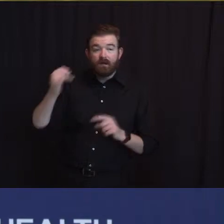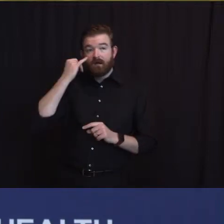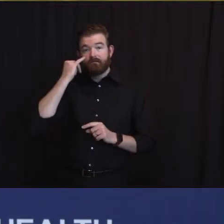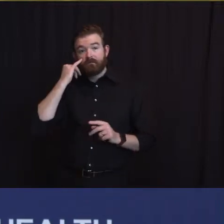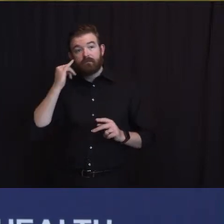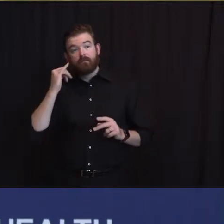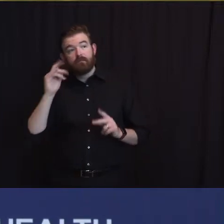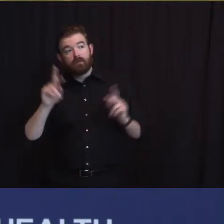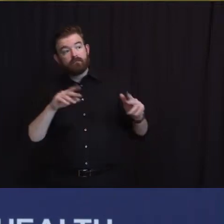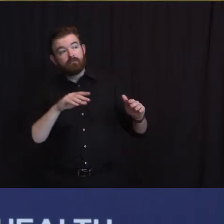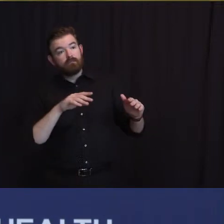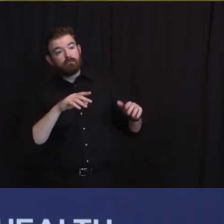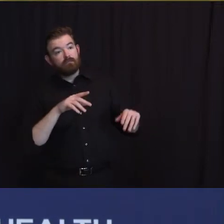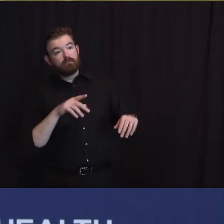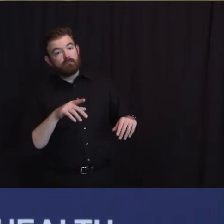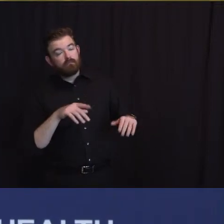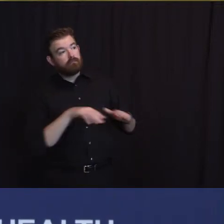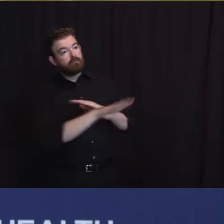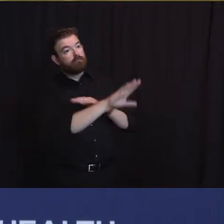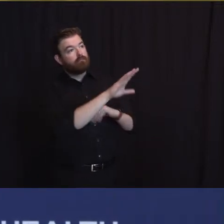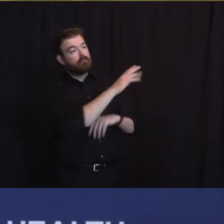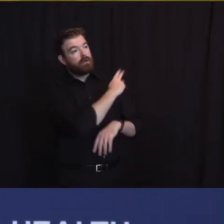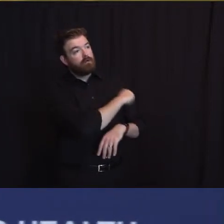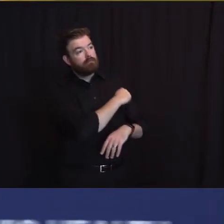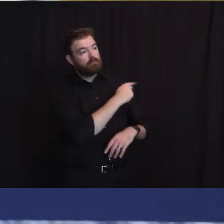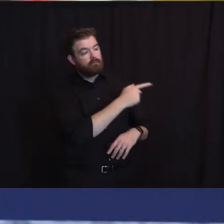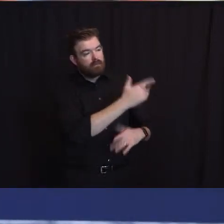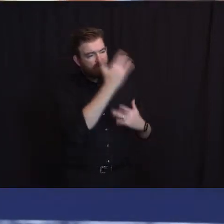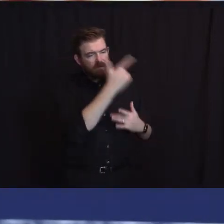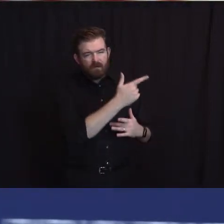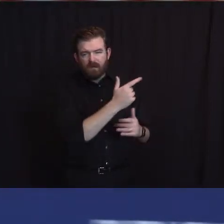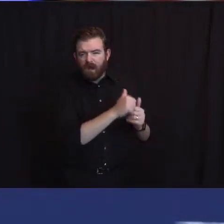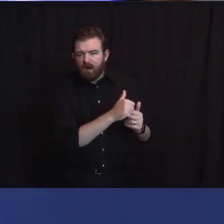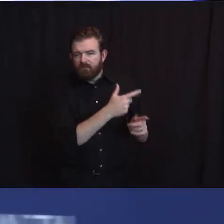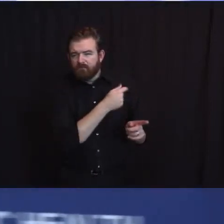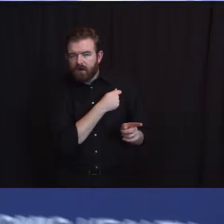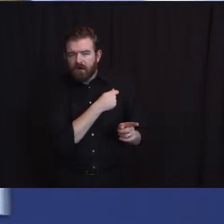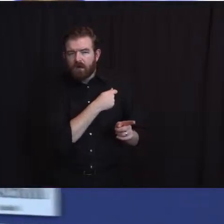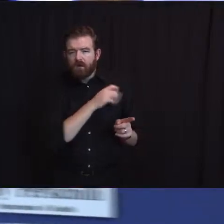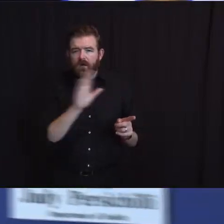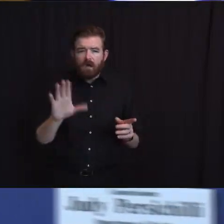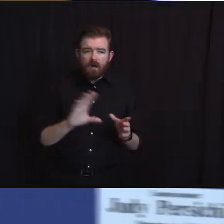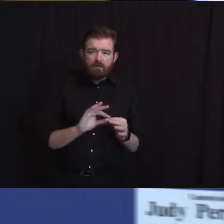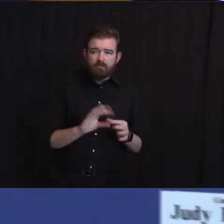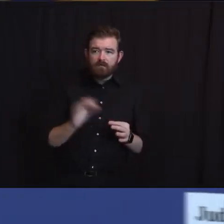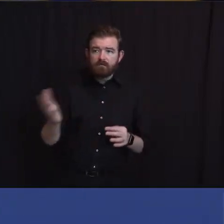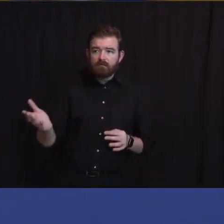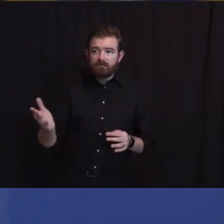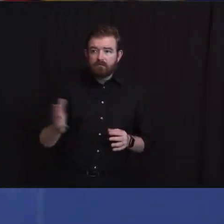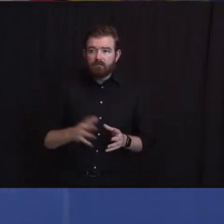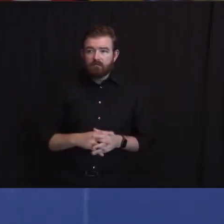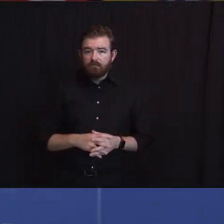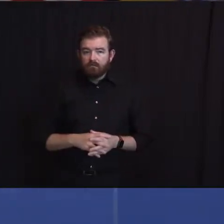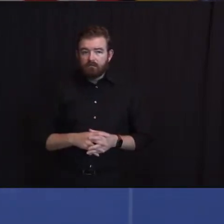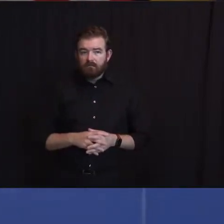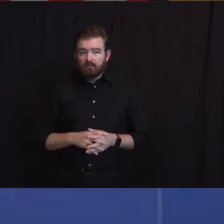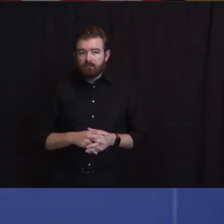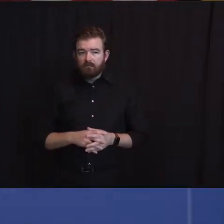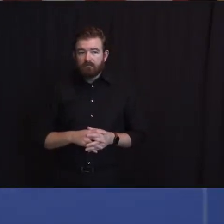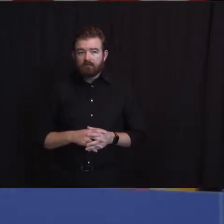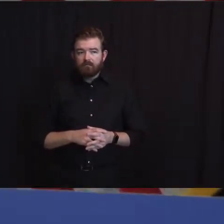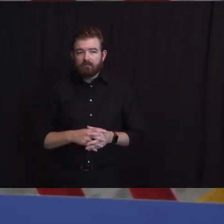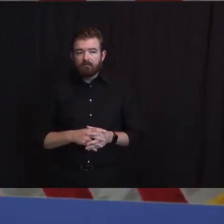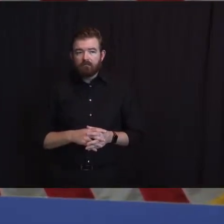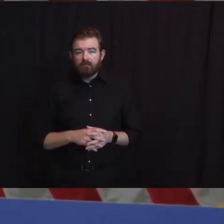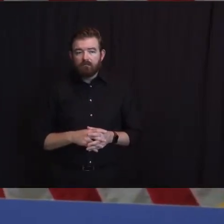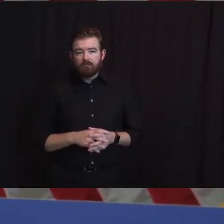vaccinated? And any other color you want to add on masking, et cetera, particularly in school? Well, let me